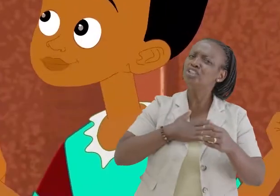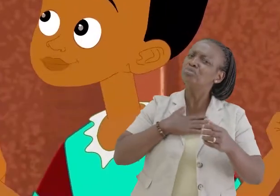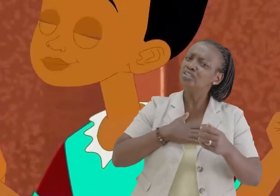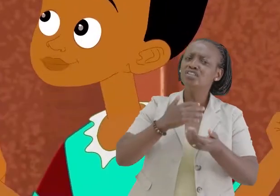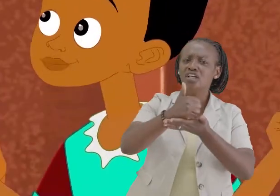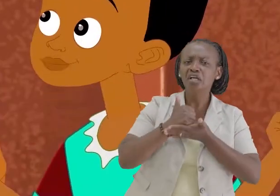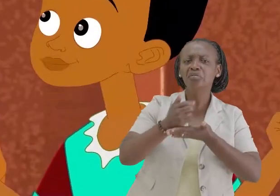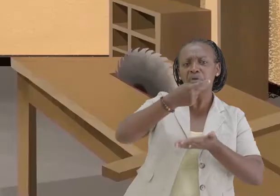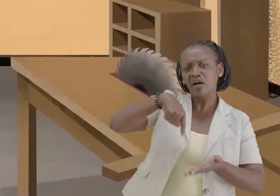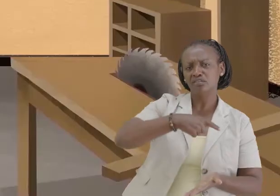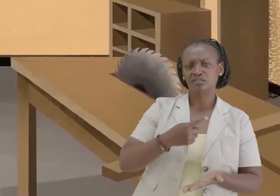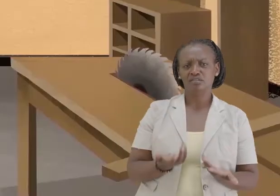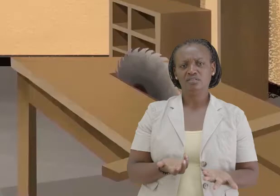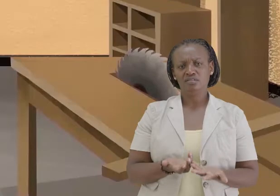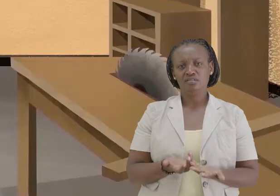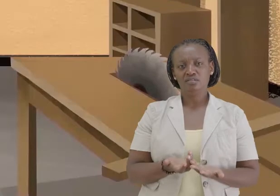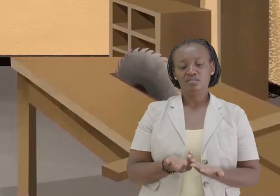help us.